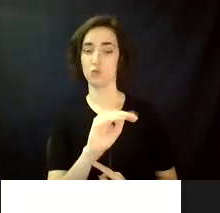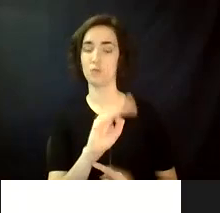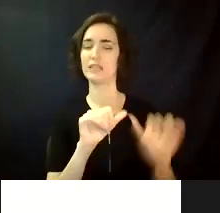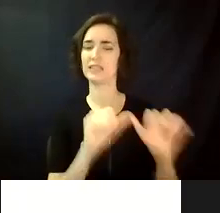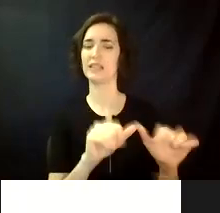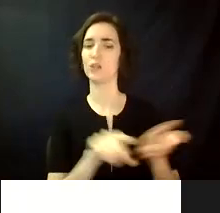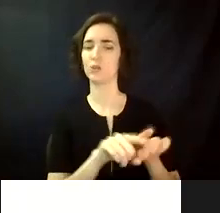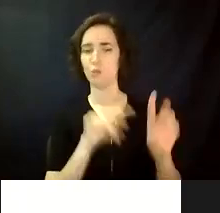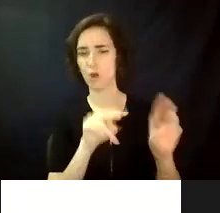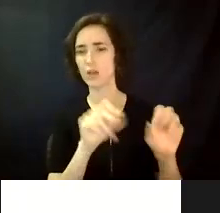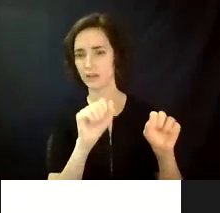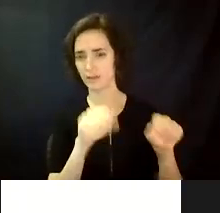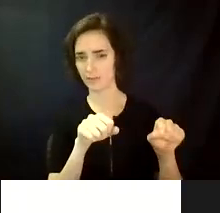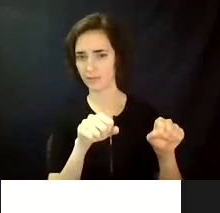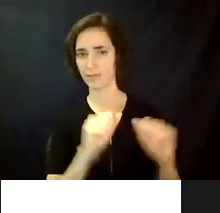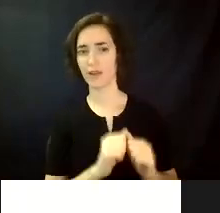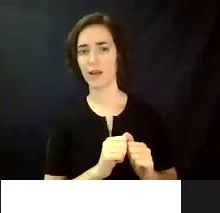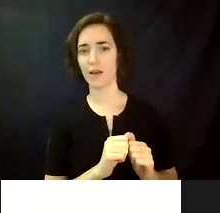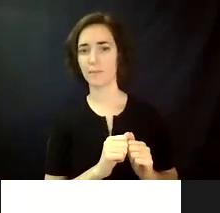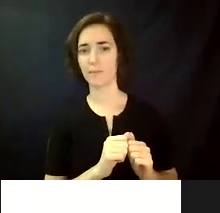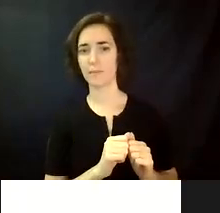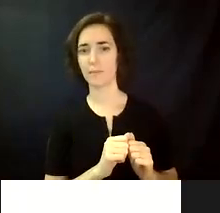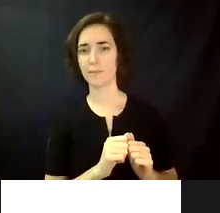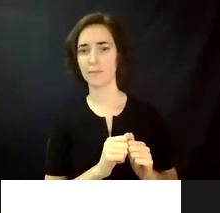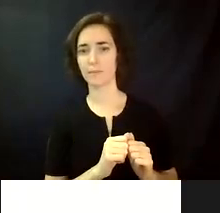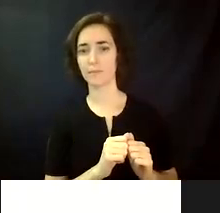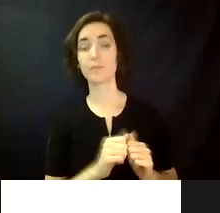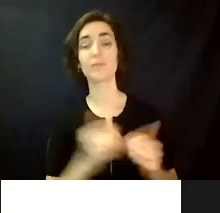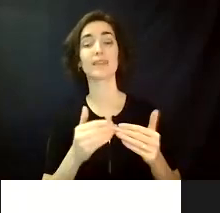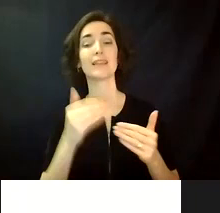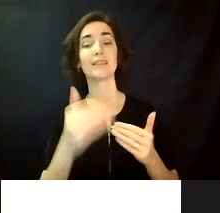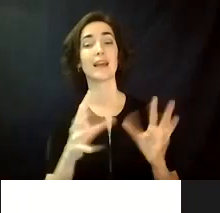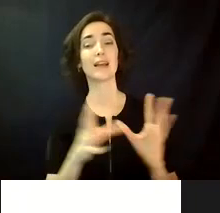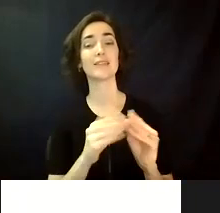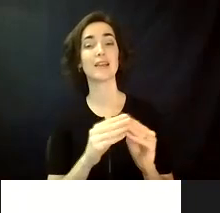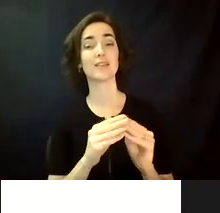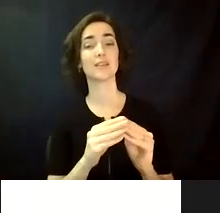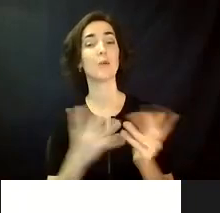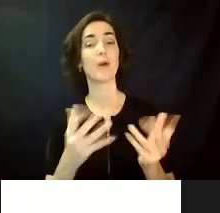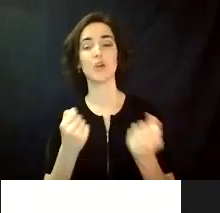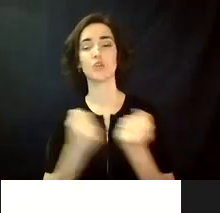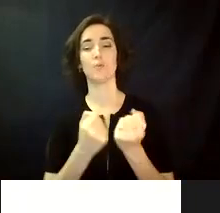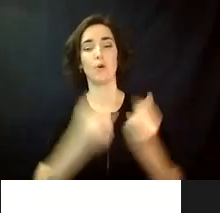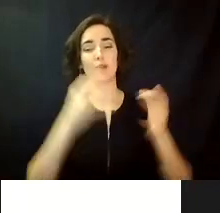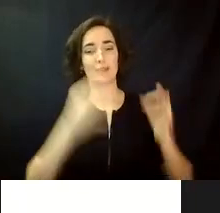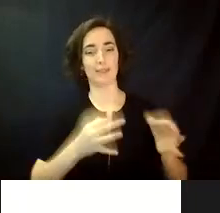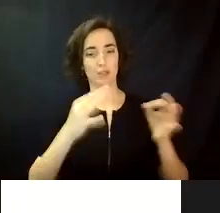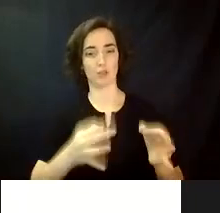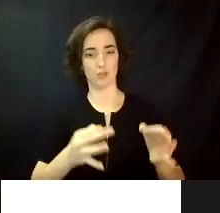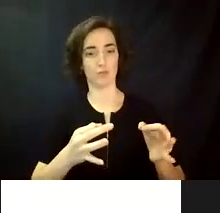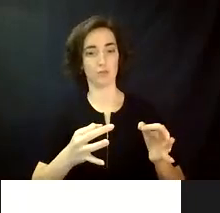That'll continue on. Our next session is supported decision-making, which is a law